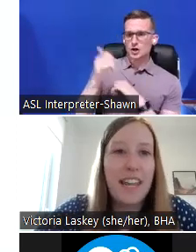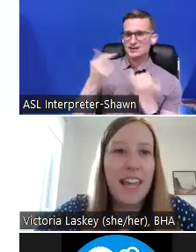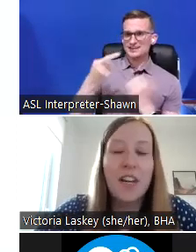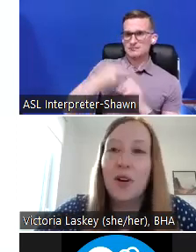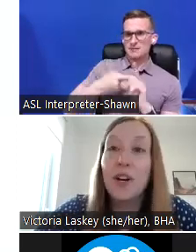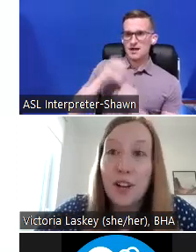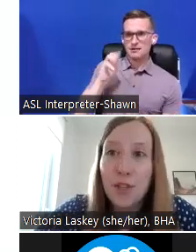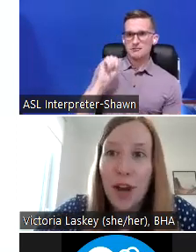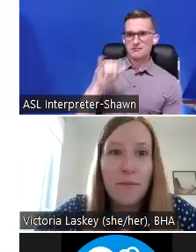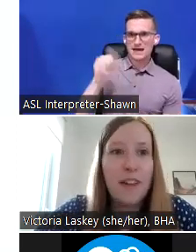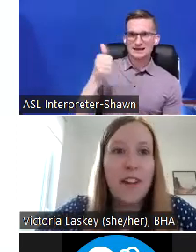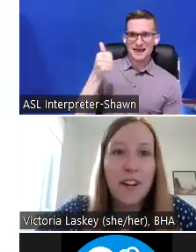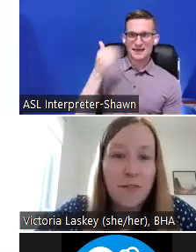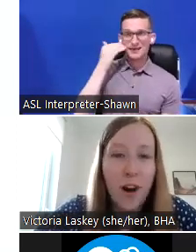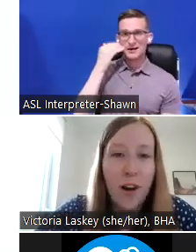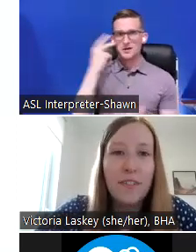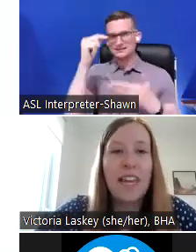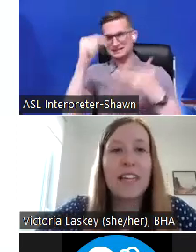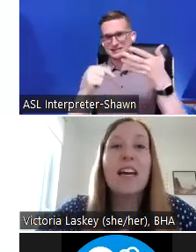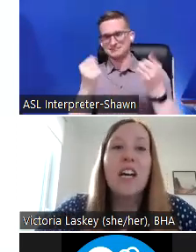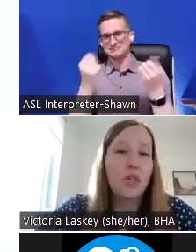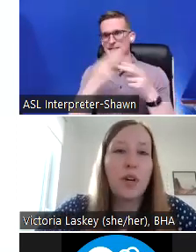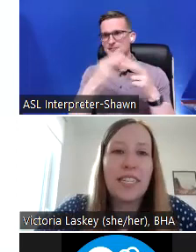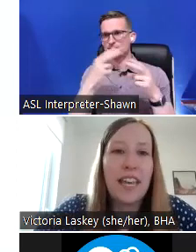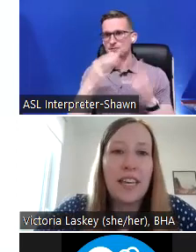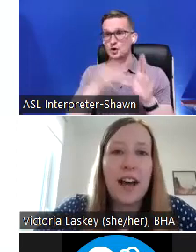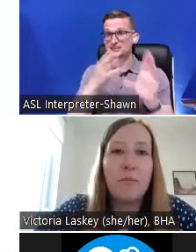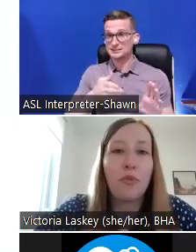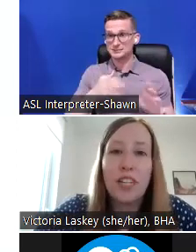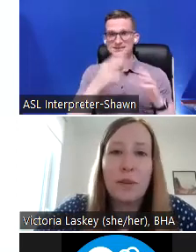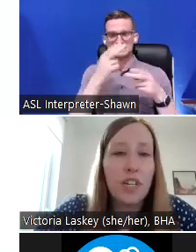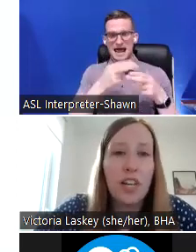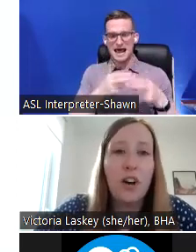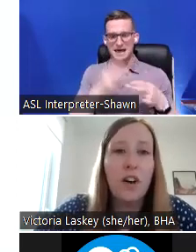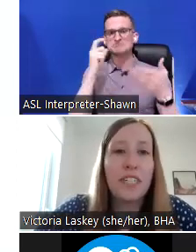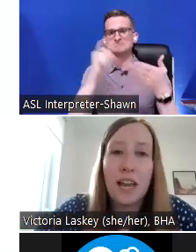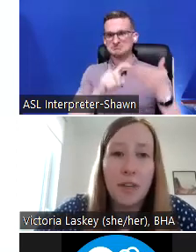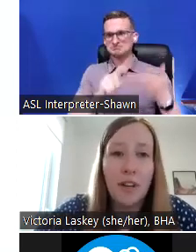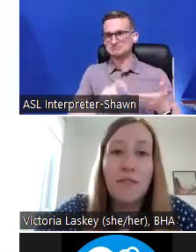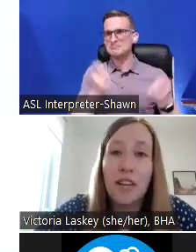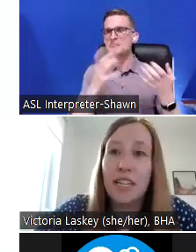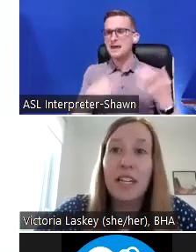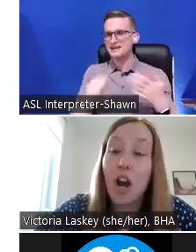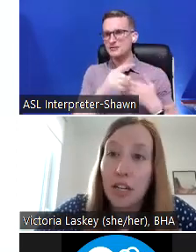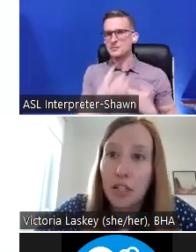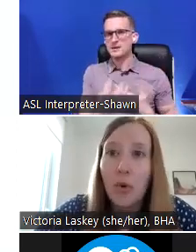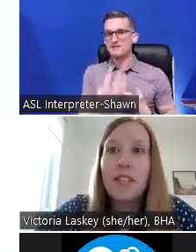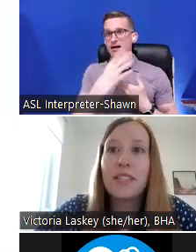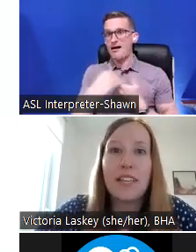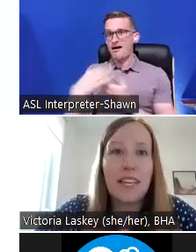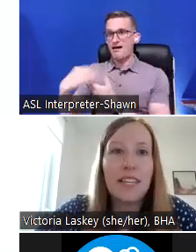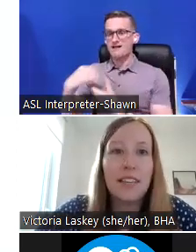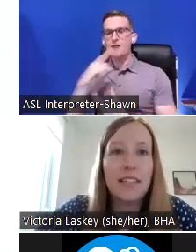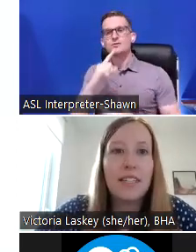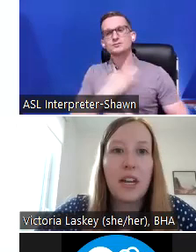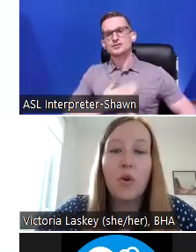list today. I know a lot of you have been very involved, and just want to say really appreciate all the time you're investing in talking to us. And